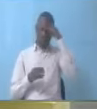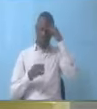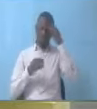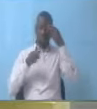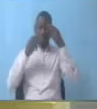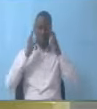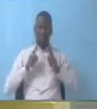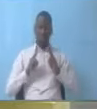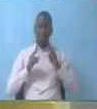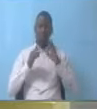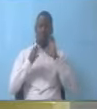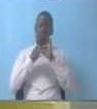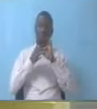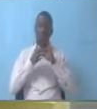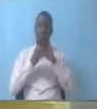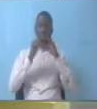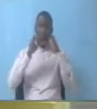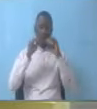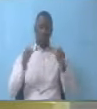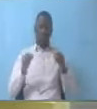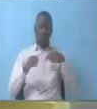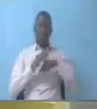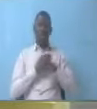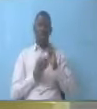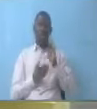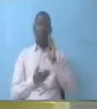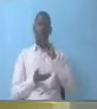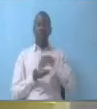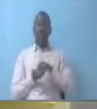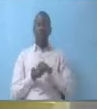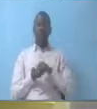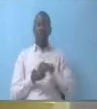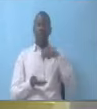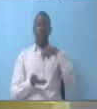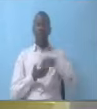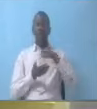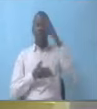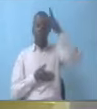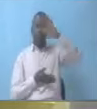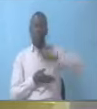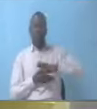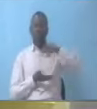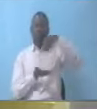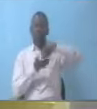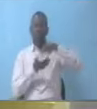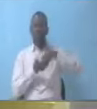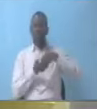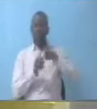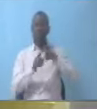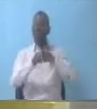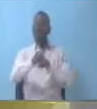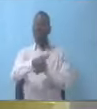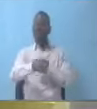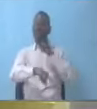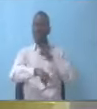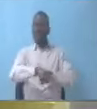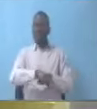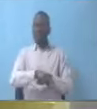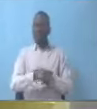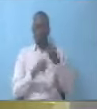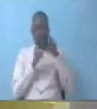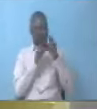Chambers ci mbedd Hill Street Banjul, I stood by the window for a long time, ma taxaw na ci palanteer bi ci dir bu yag, looking for any NIA officers.